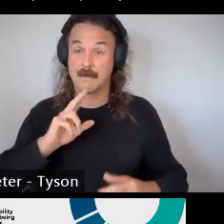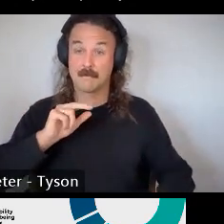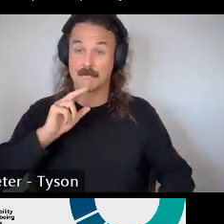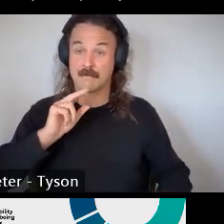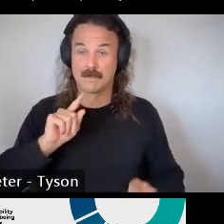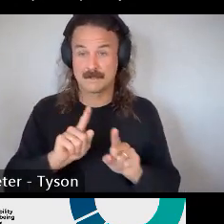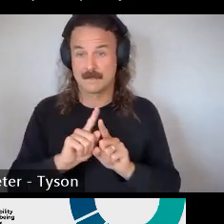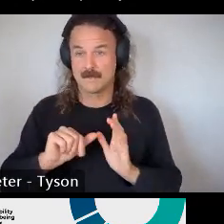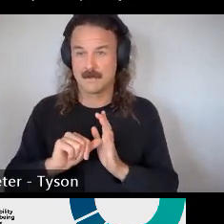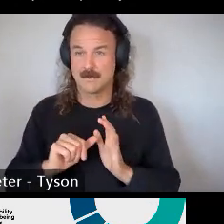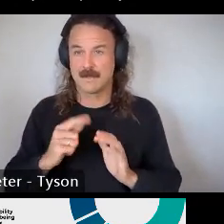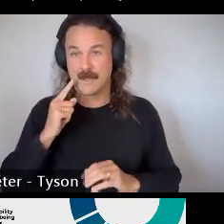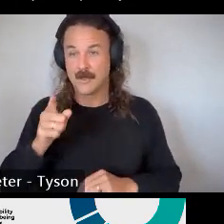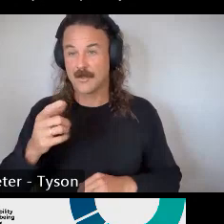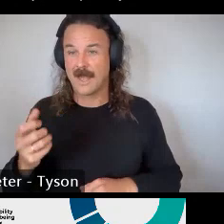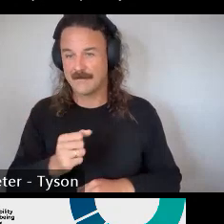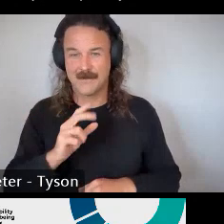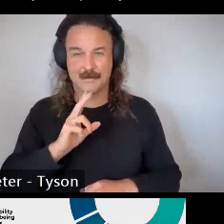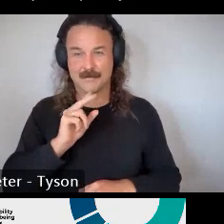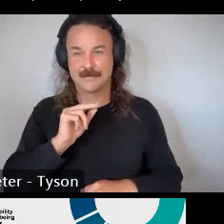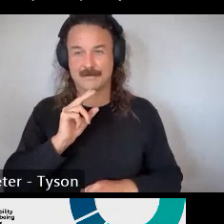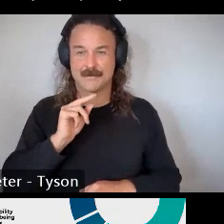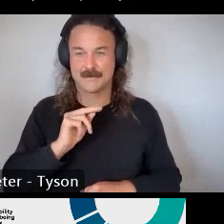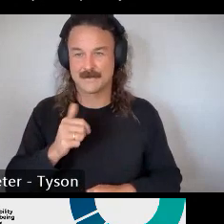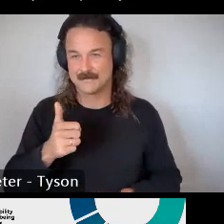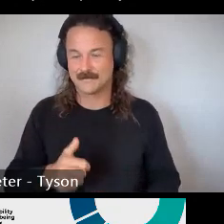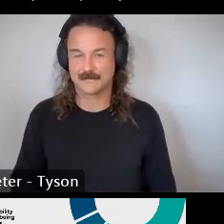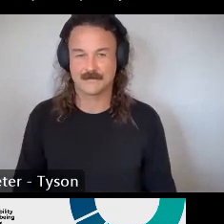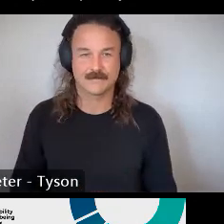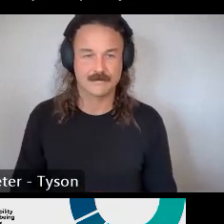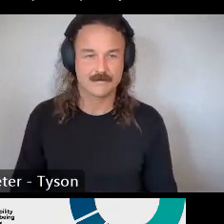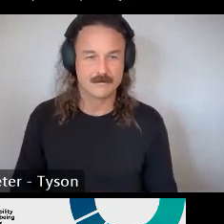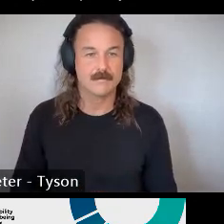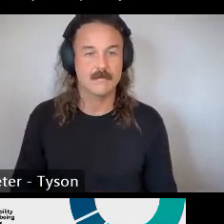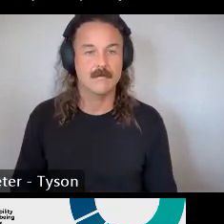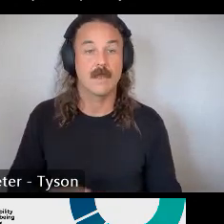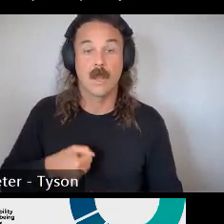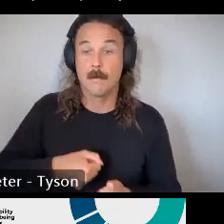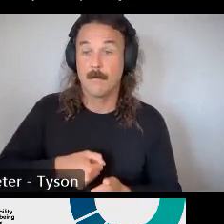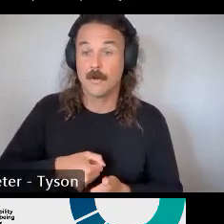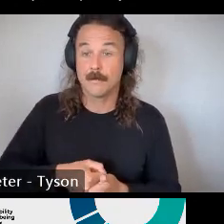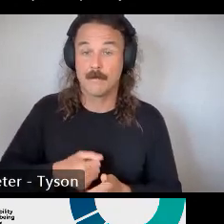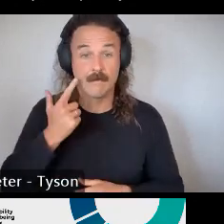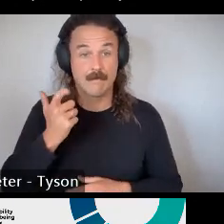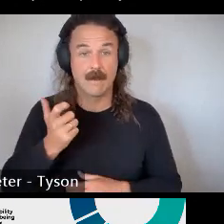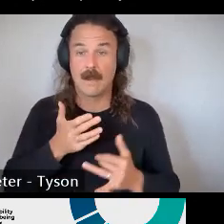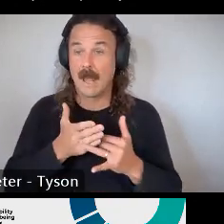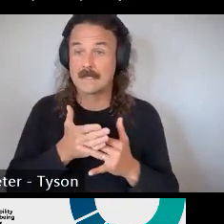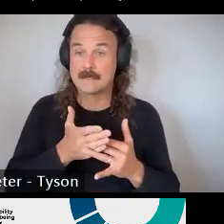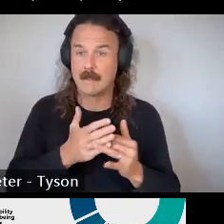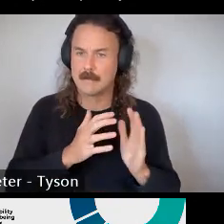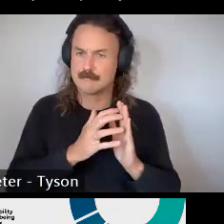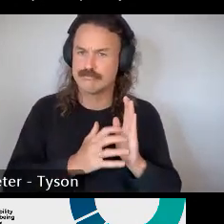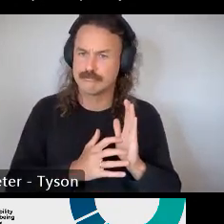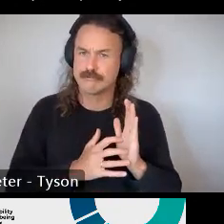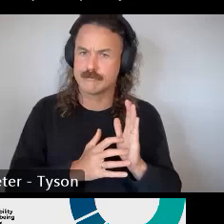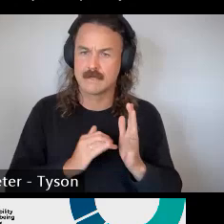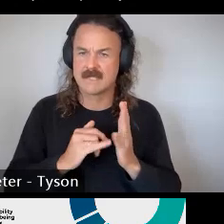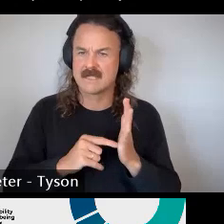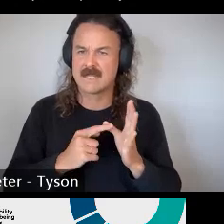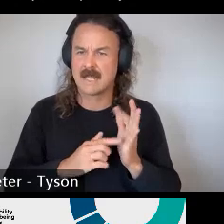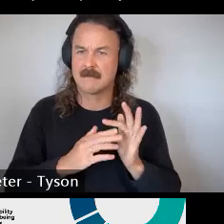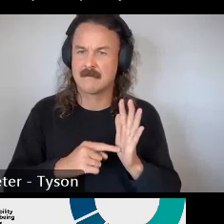I think you're gonna have to give a live walkthrough, Koste. At the bottom of the homepage, you are going to find our accessibility statement. This statement will